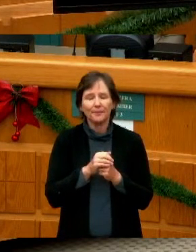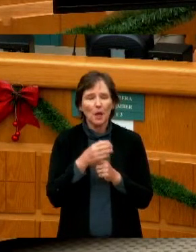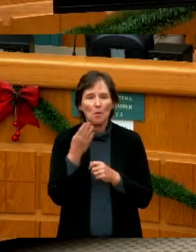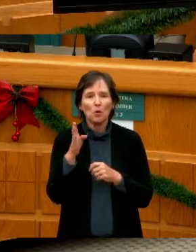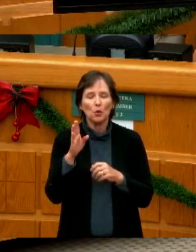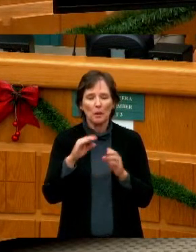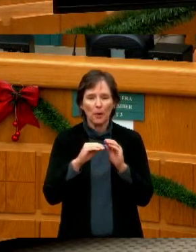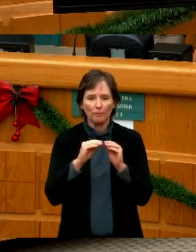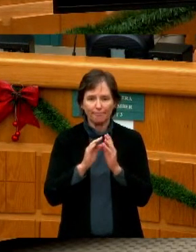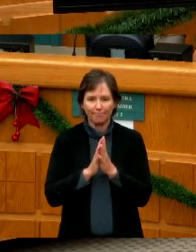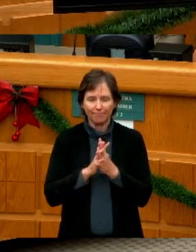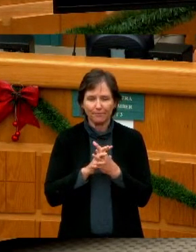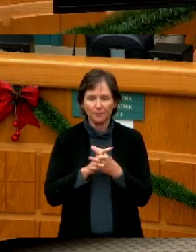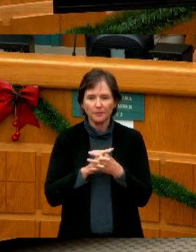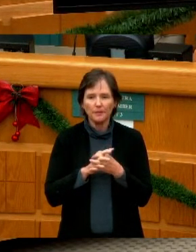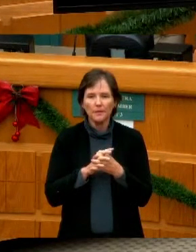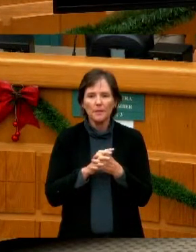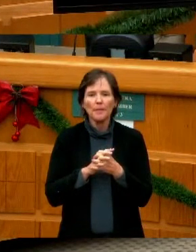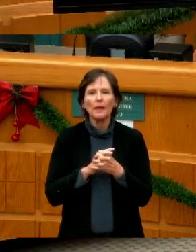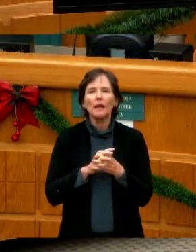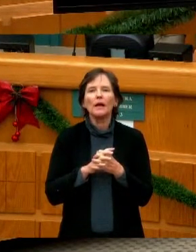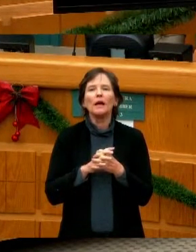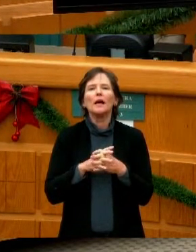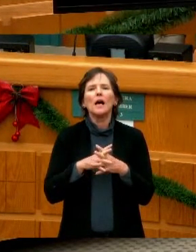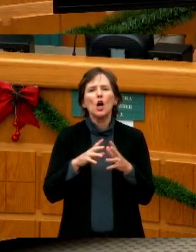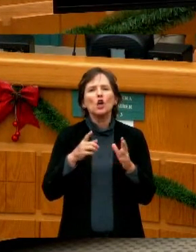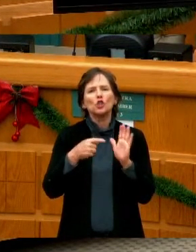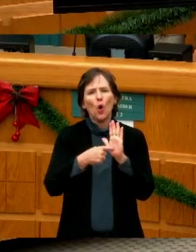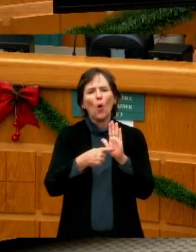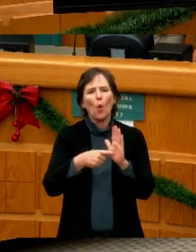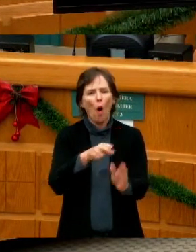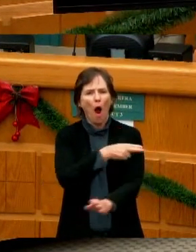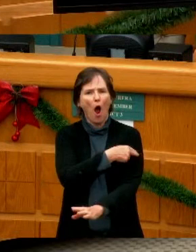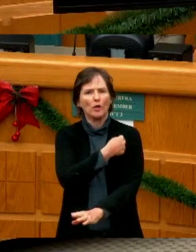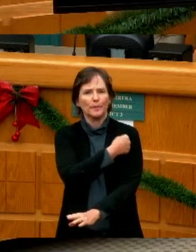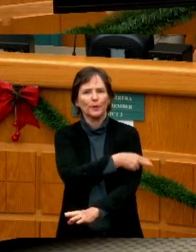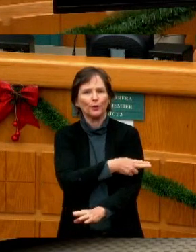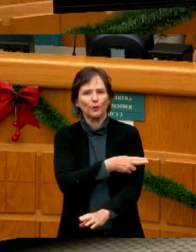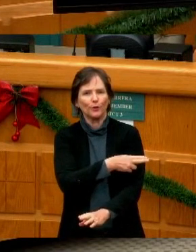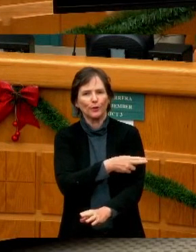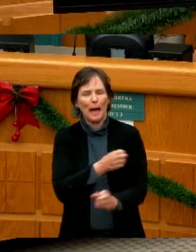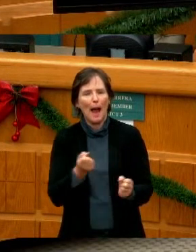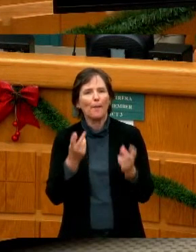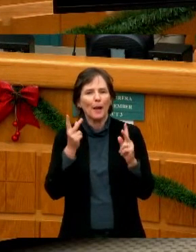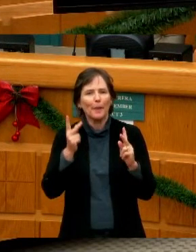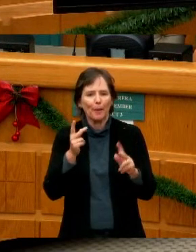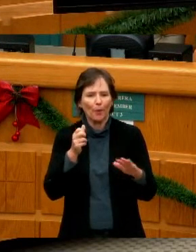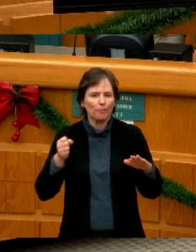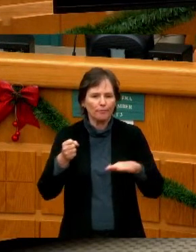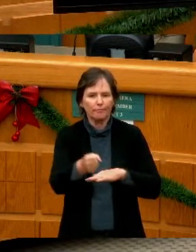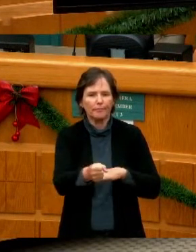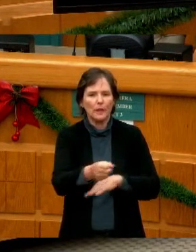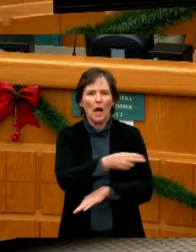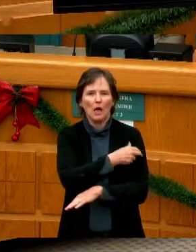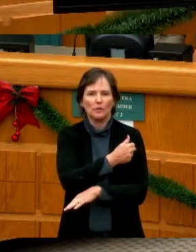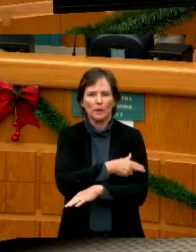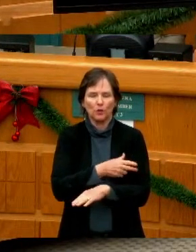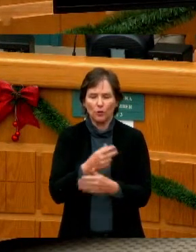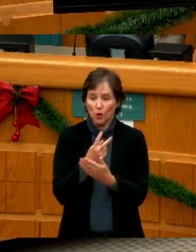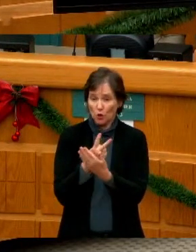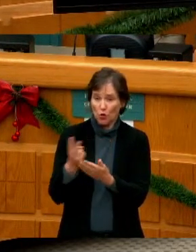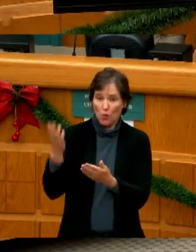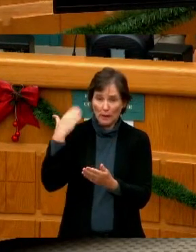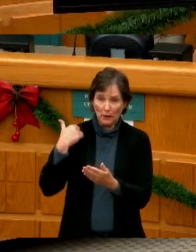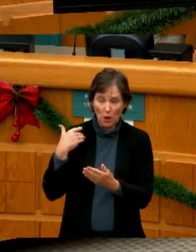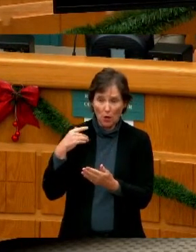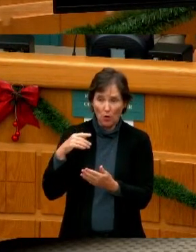battling COVID-19. Next slide. This shows the hospitalizations, and as you can see, we've gone